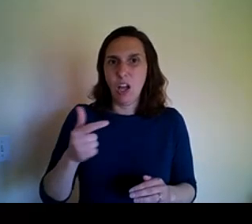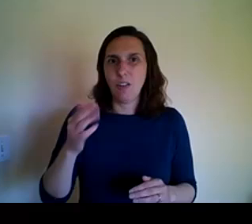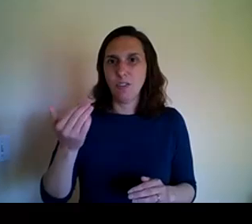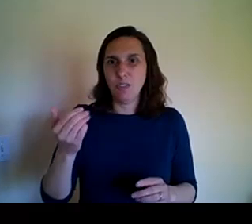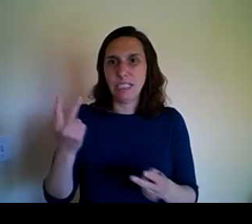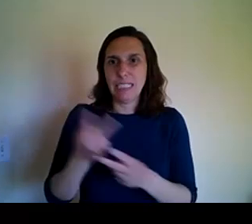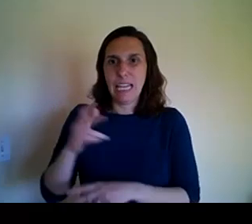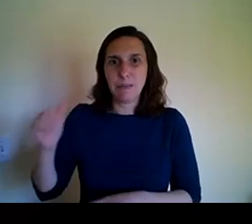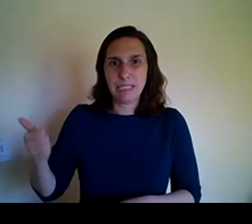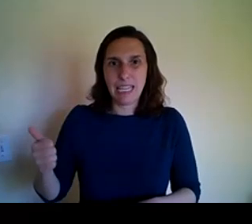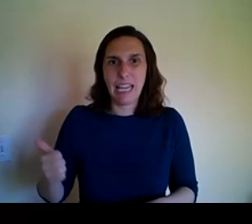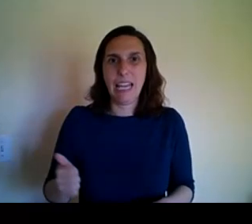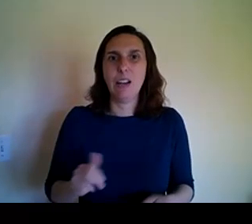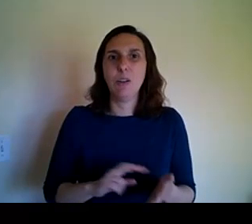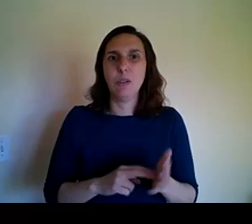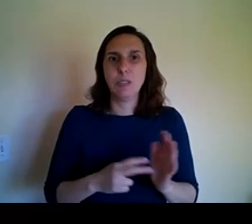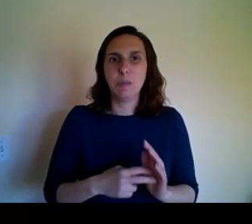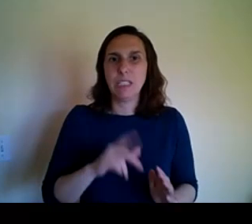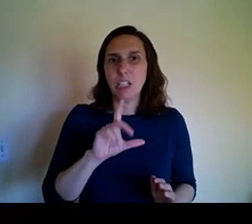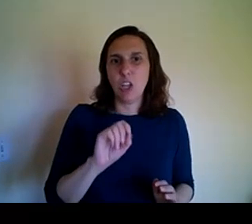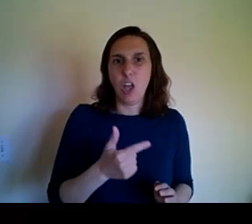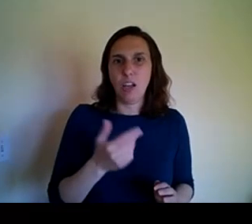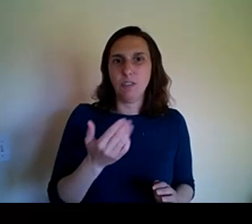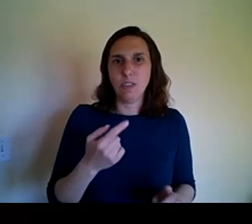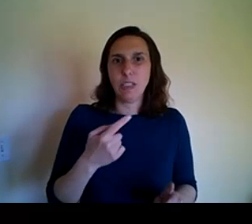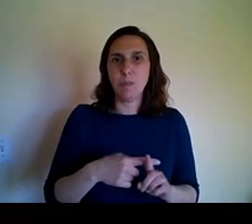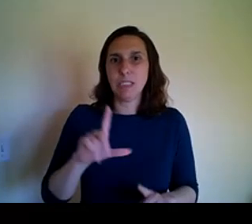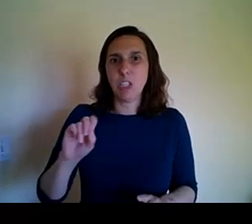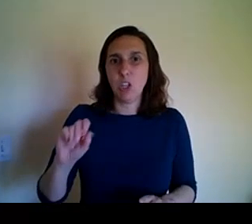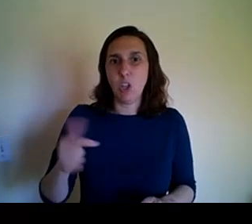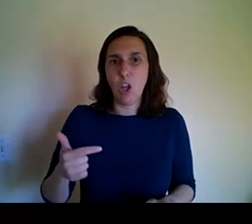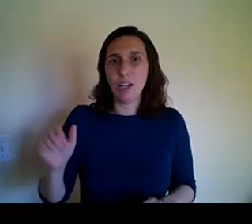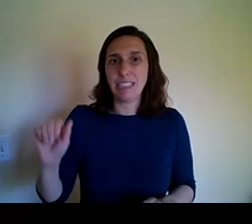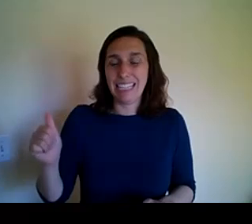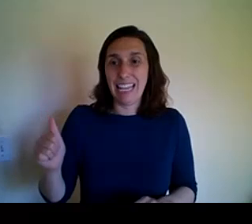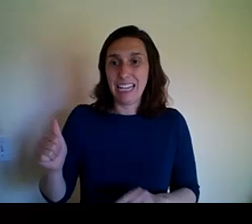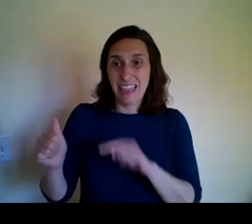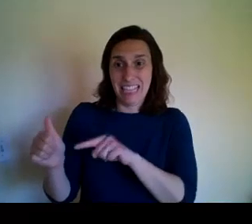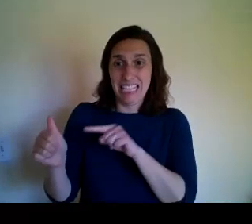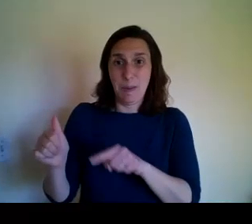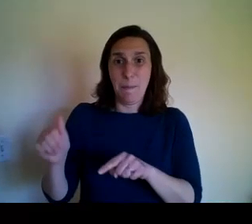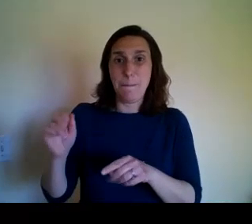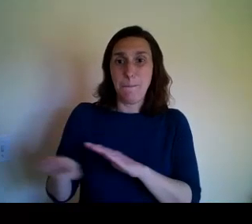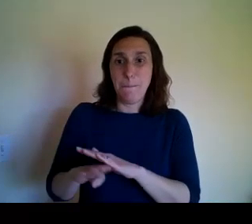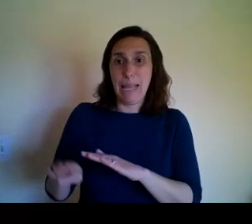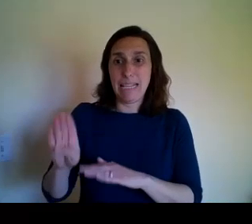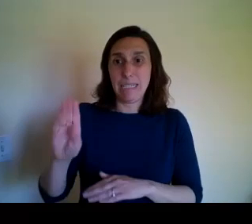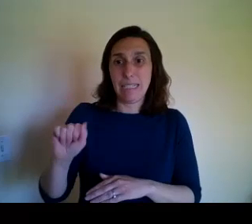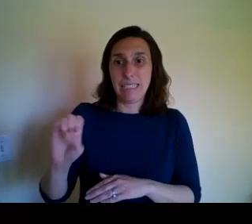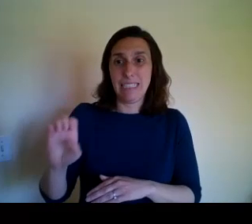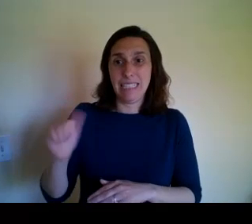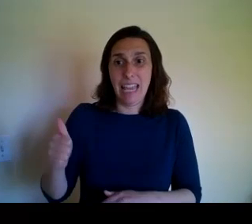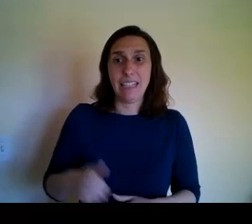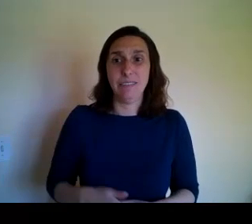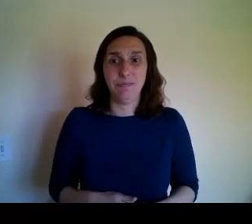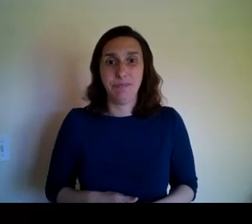15 plus log 10. But this is base 10. So this is the same as